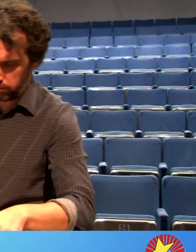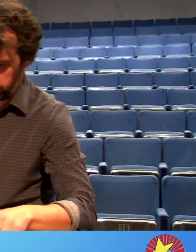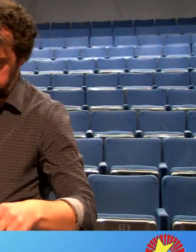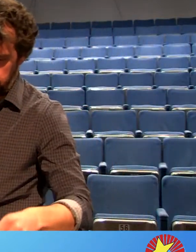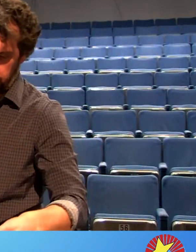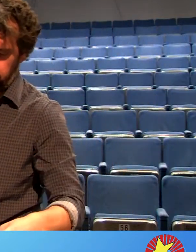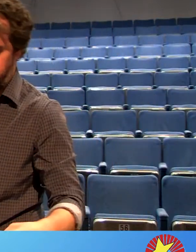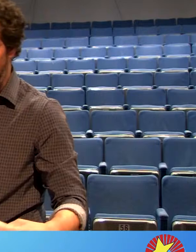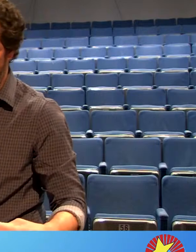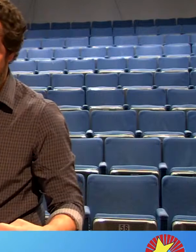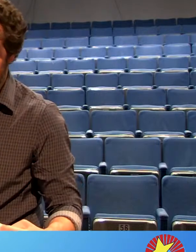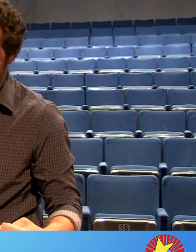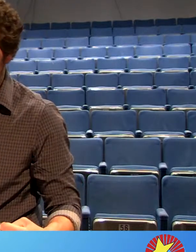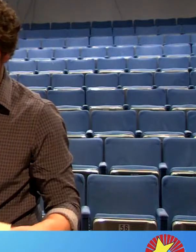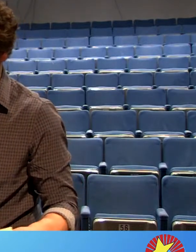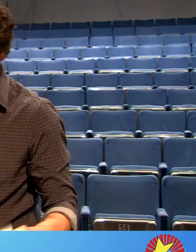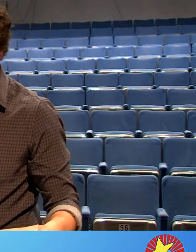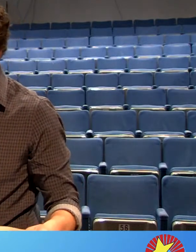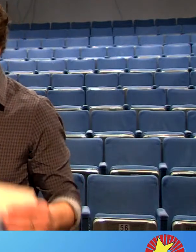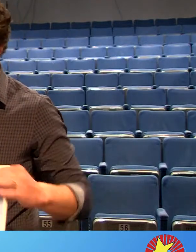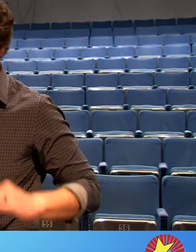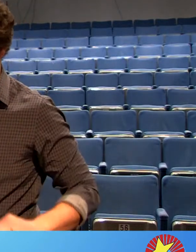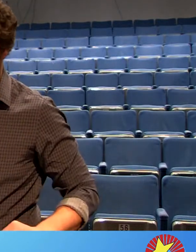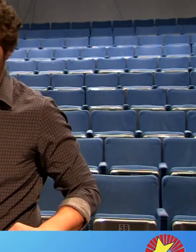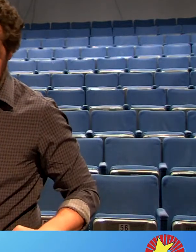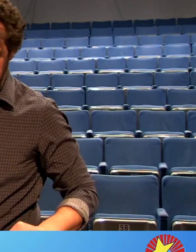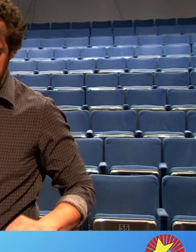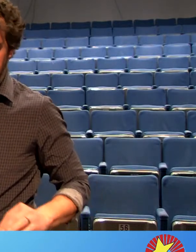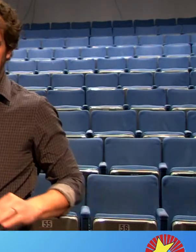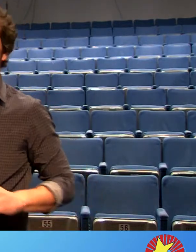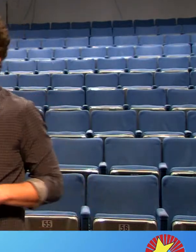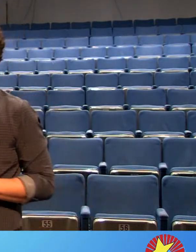This is Michael Olivier again.